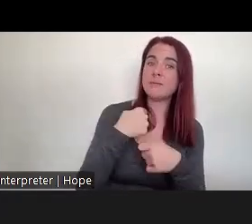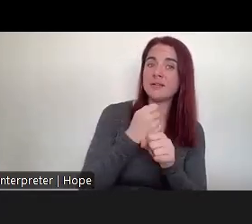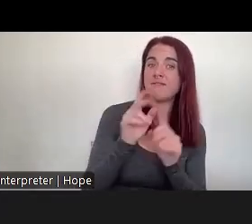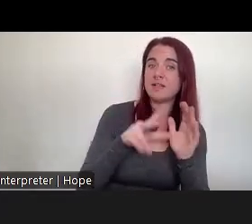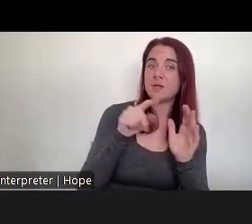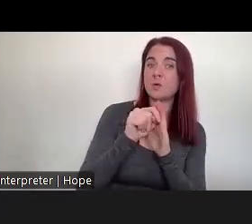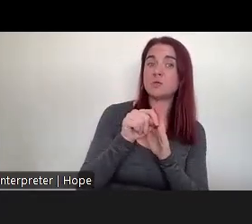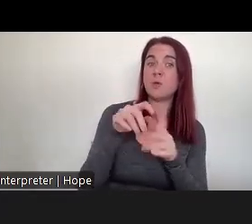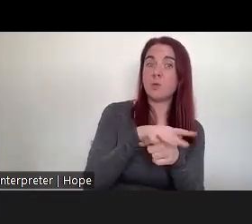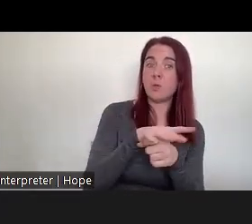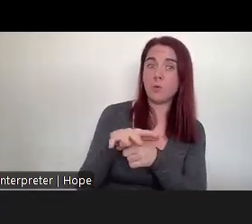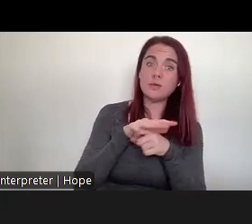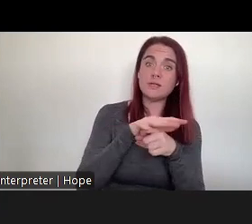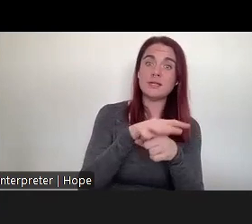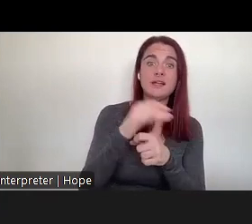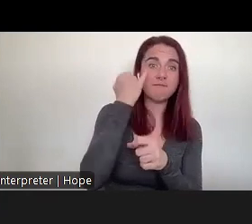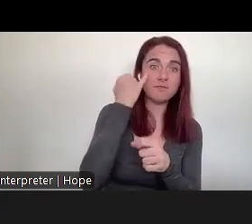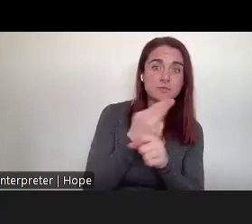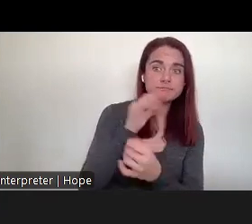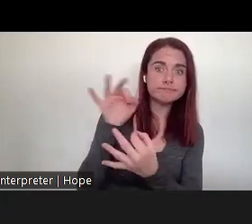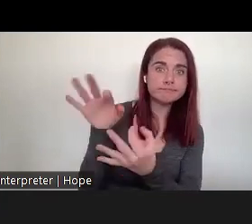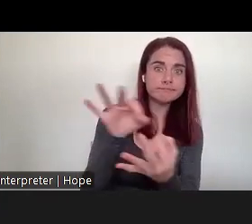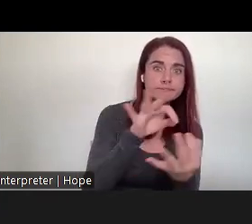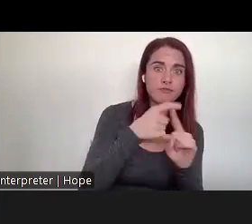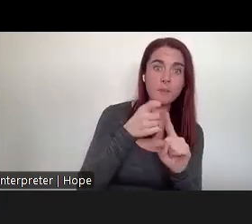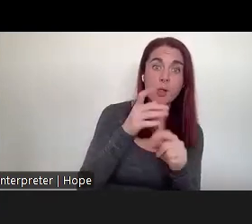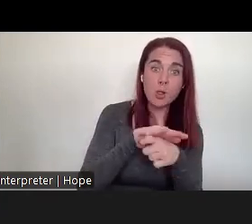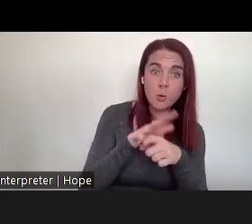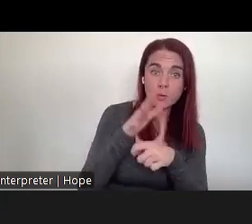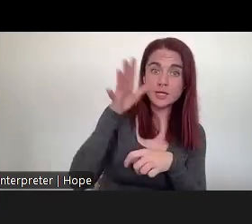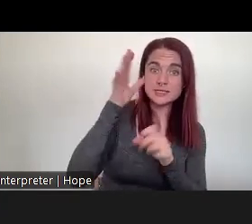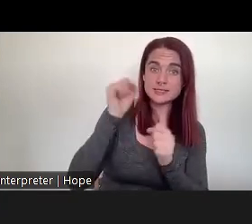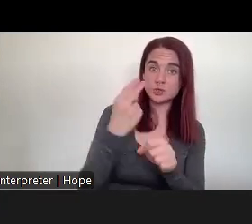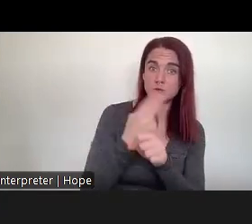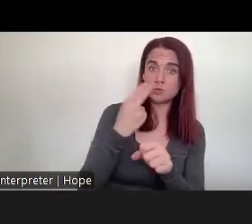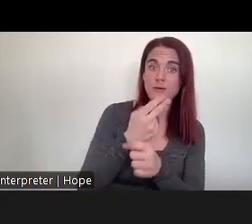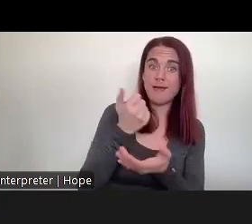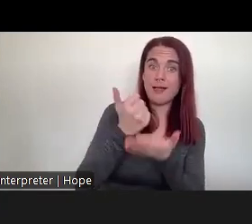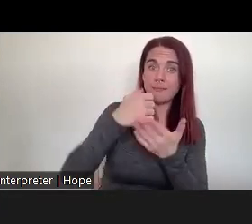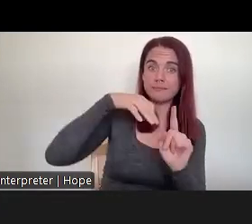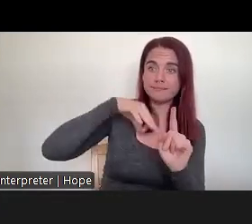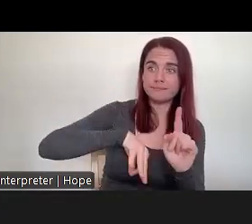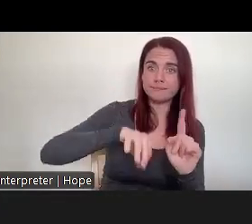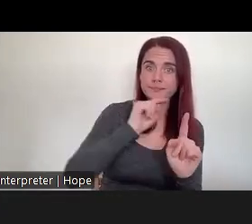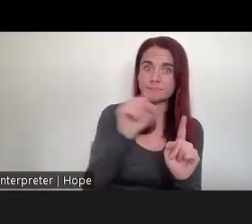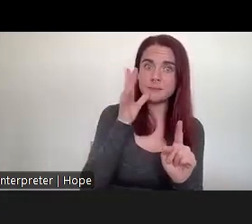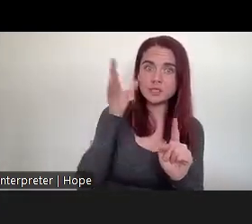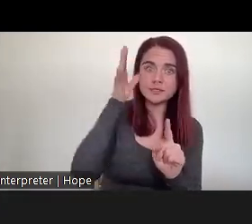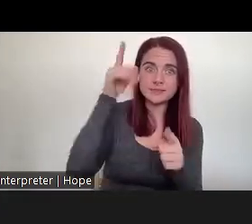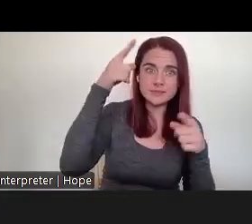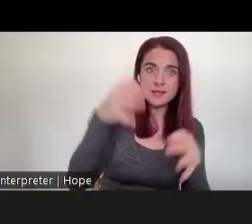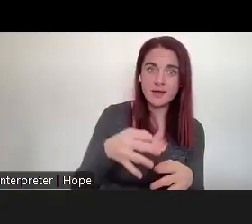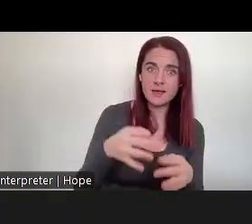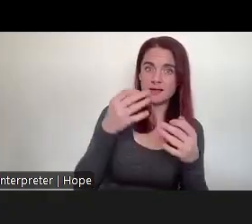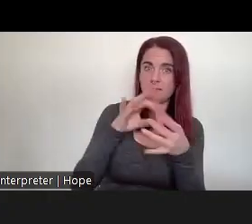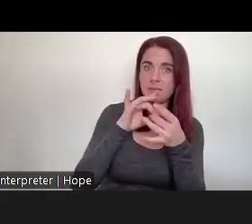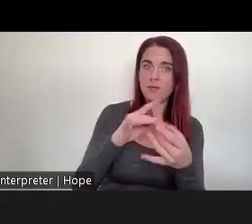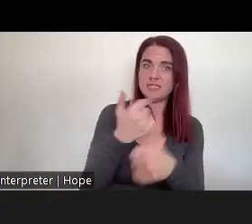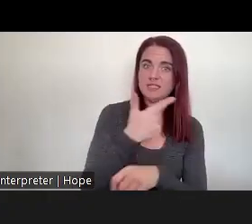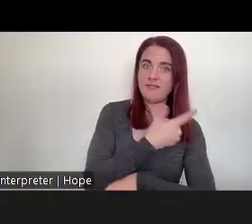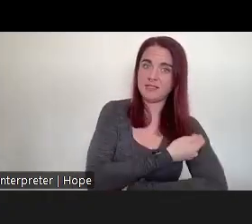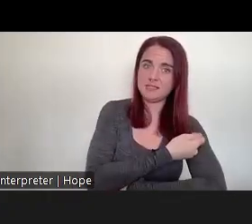created with the input of local parents could be used to help parents make decisions about the vaccine. And